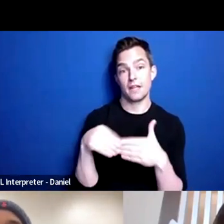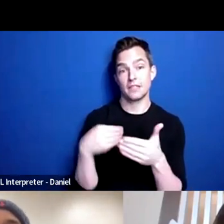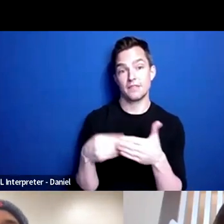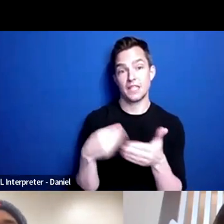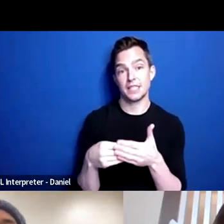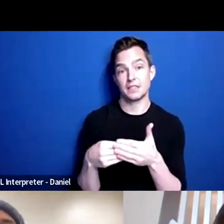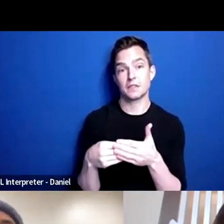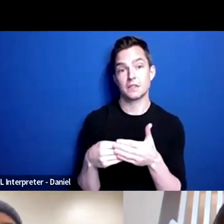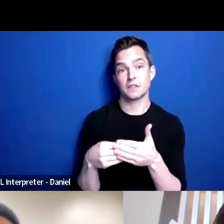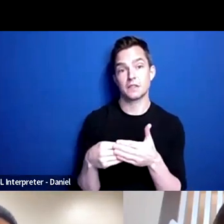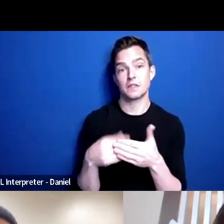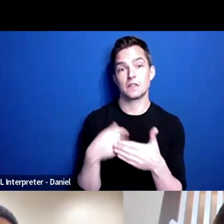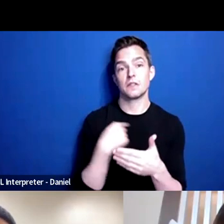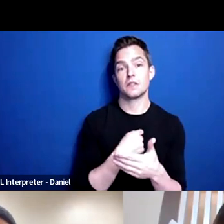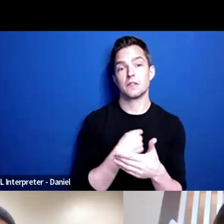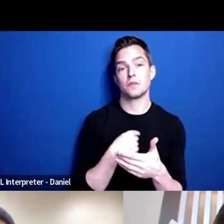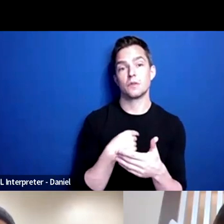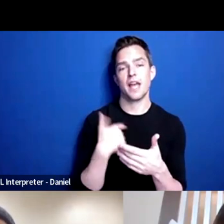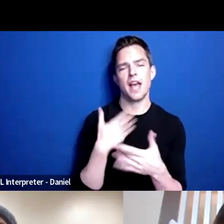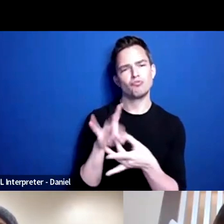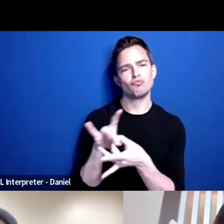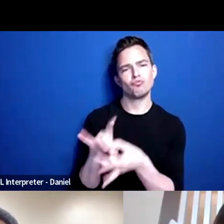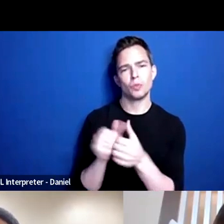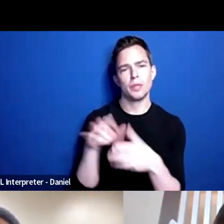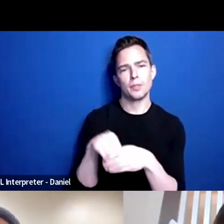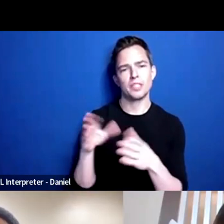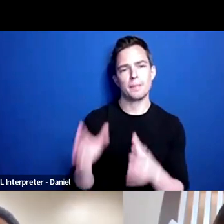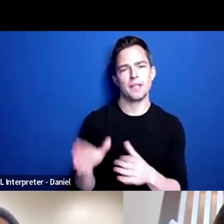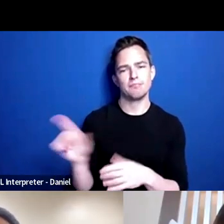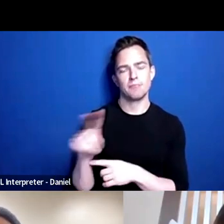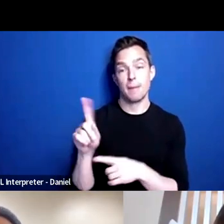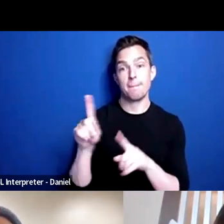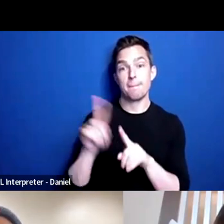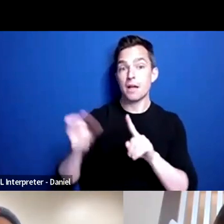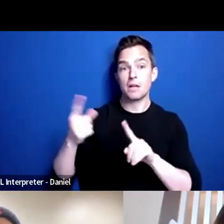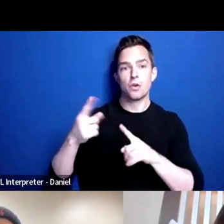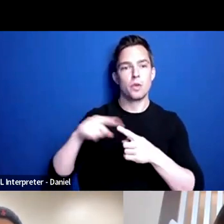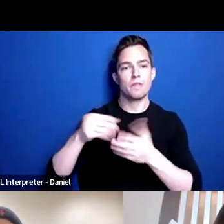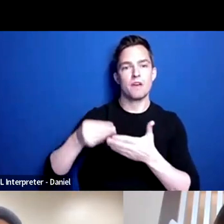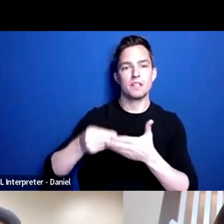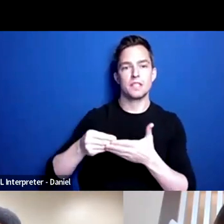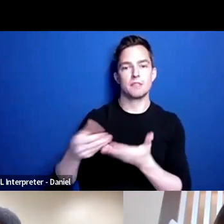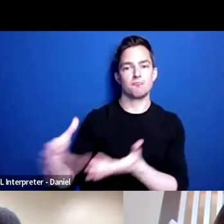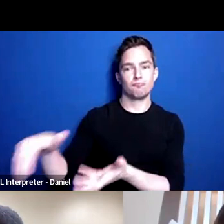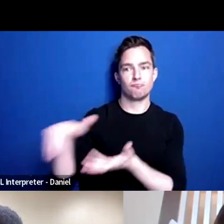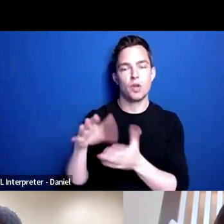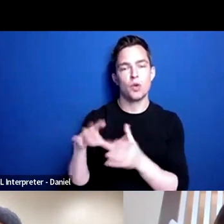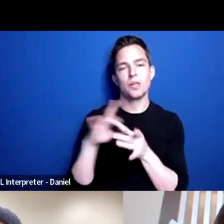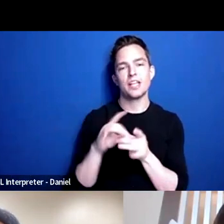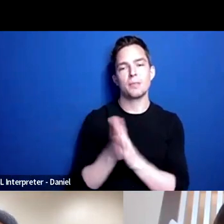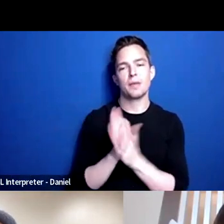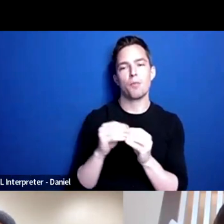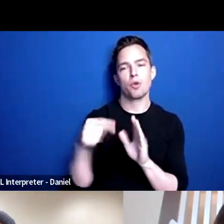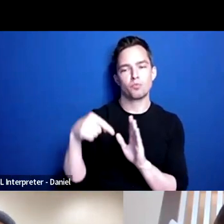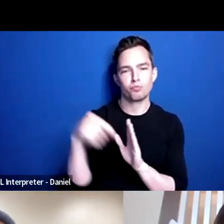like we had a rapport with our participants, but I think once we did get the funding, the relationships got a lot deeper,